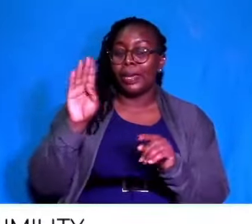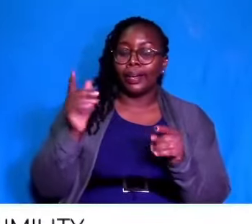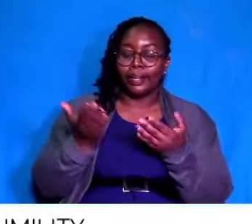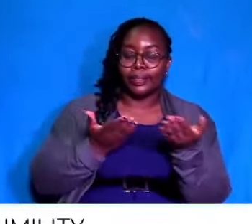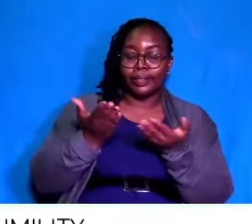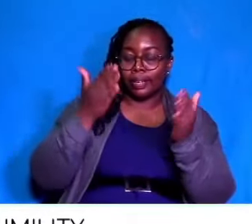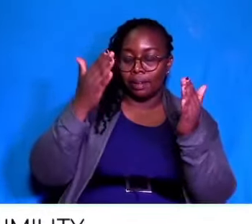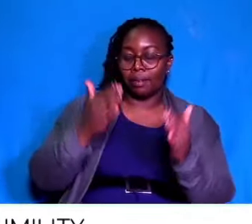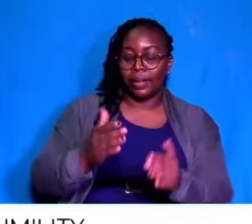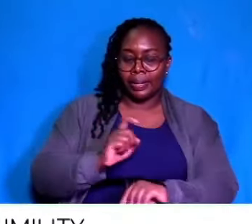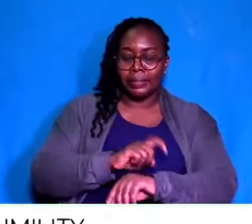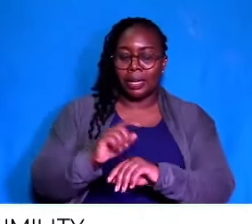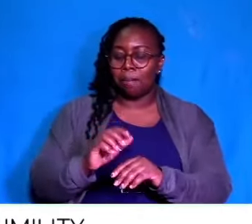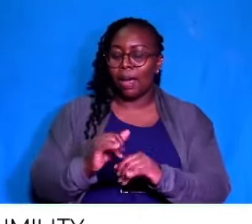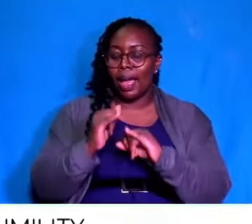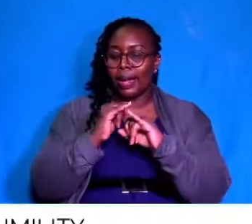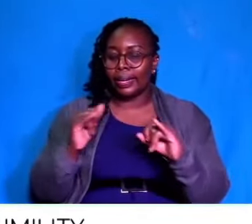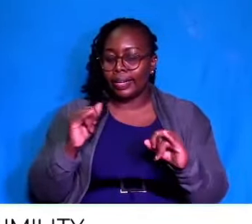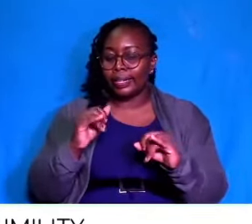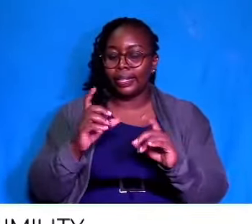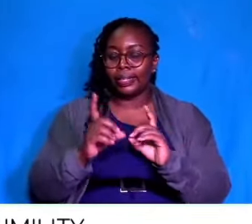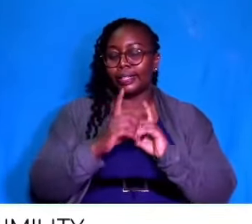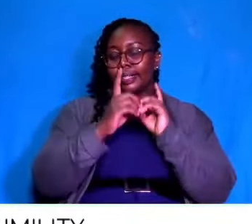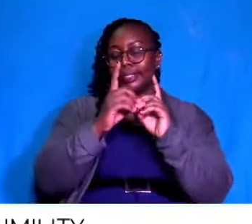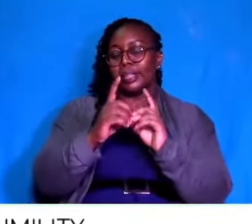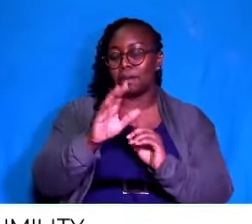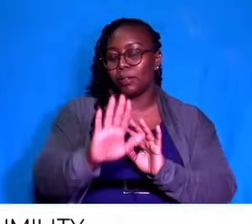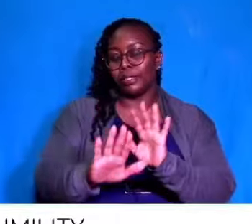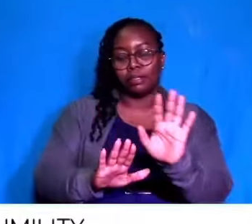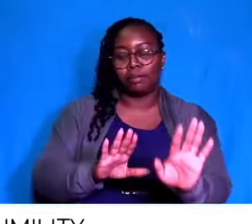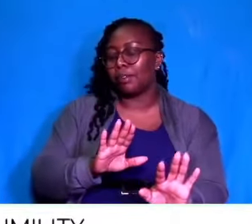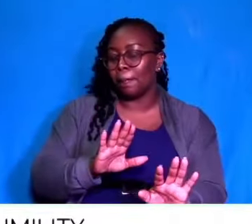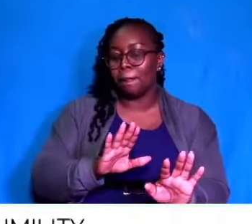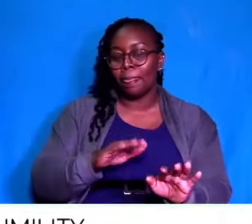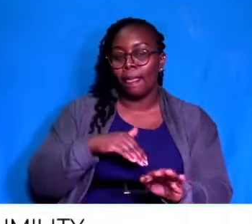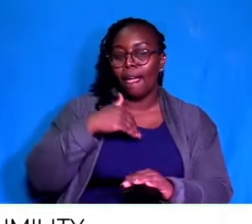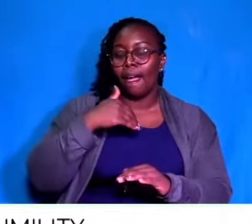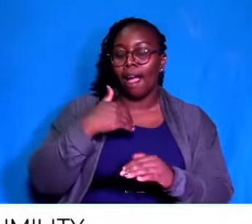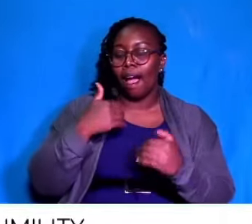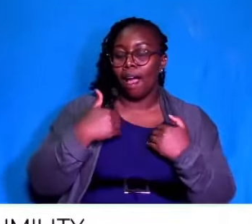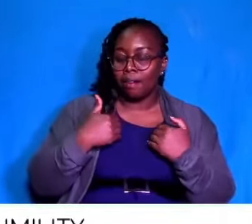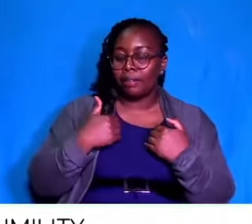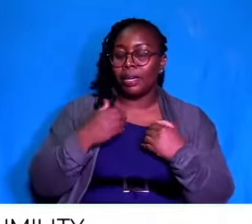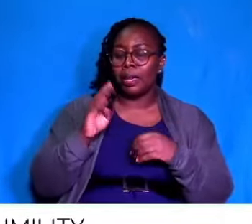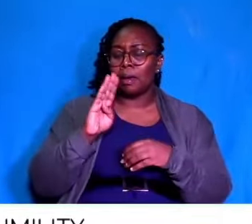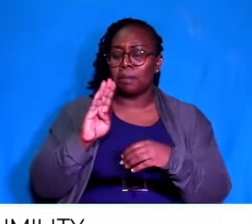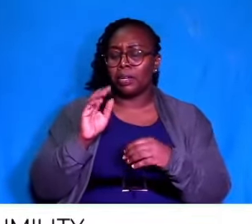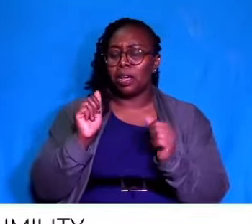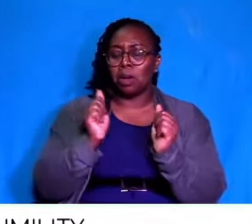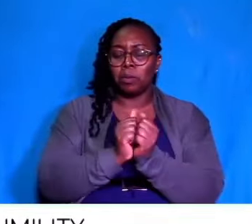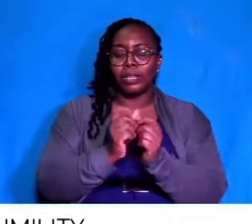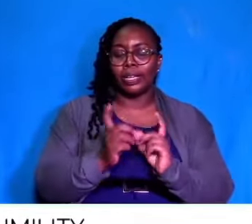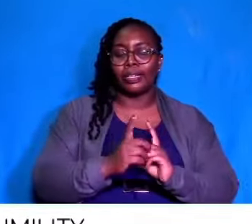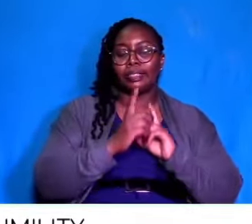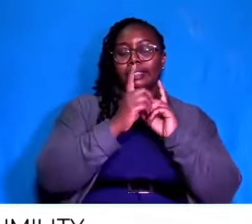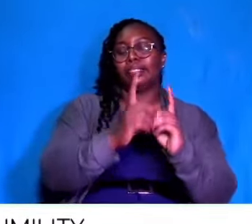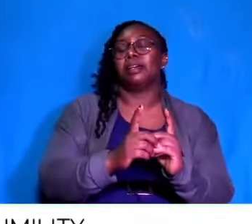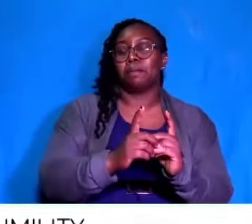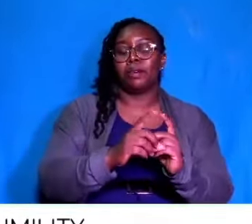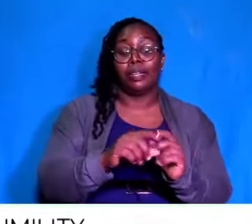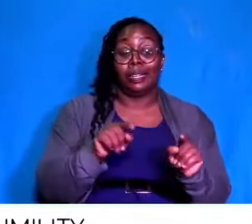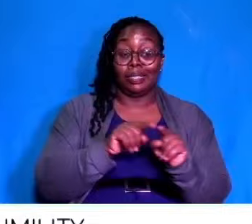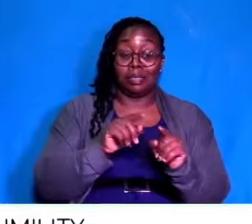is when he washed his disciples' feet. That here he was, having walked with them as his disciples, he's their boss, he's